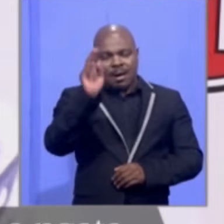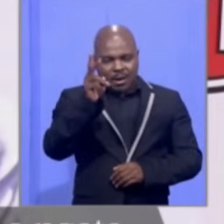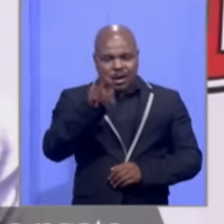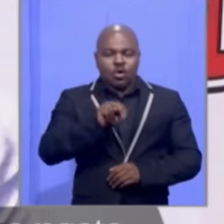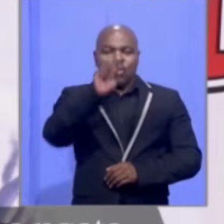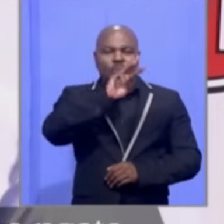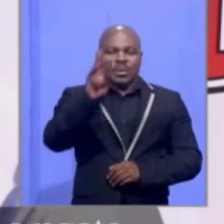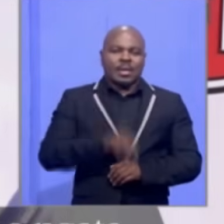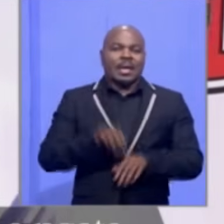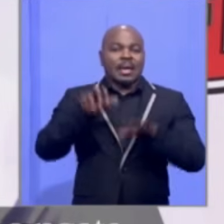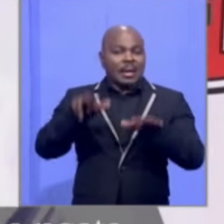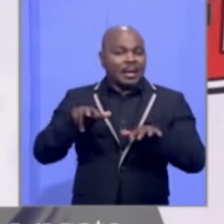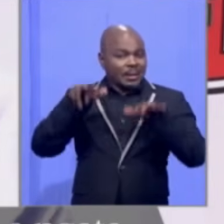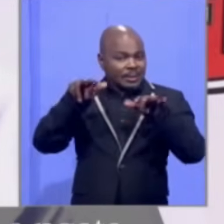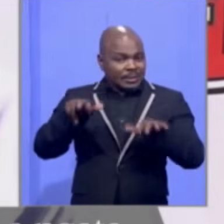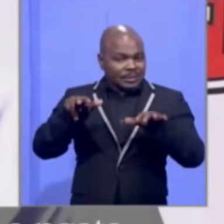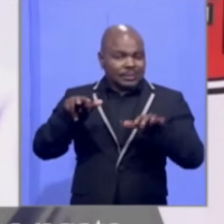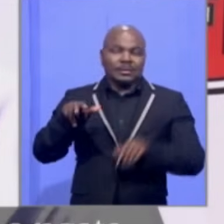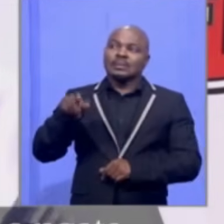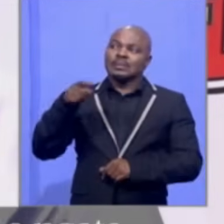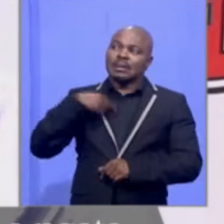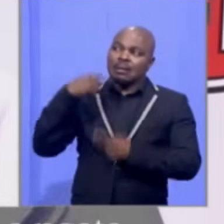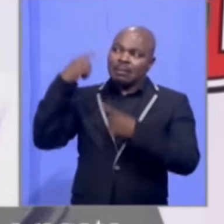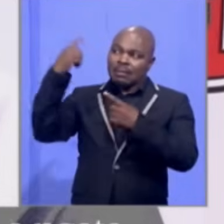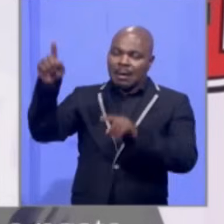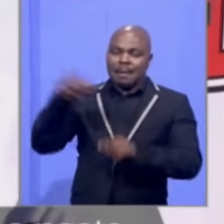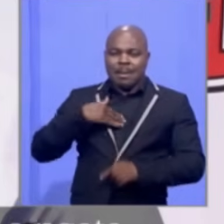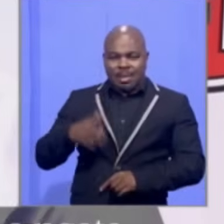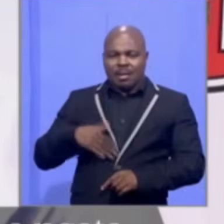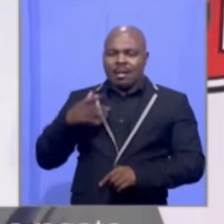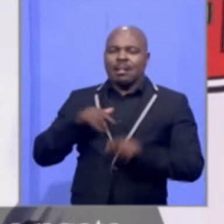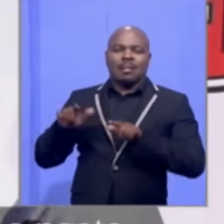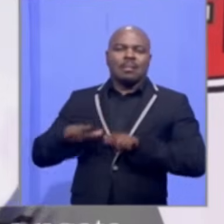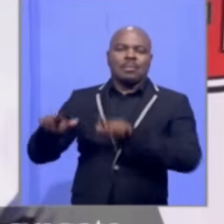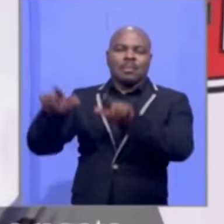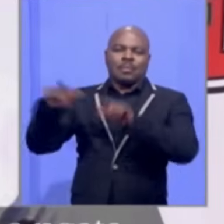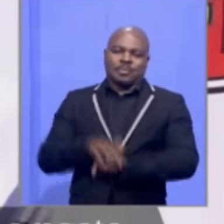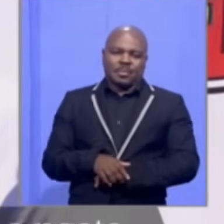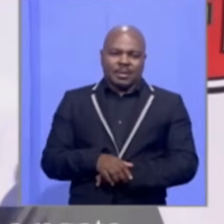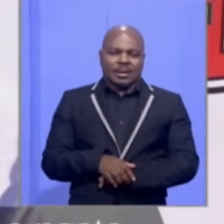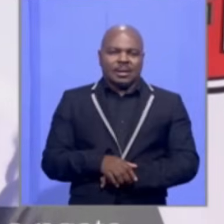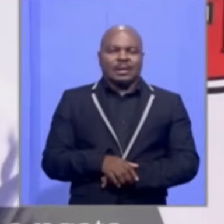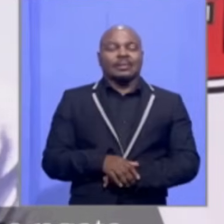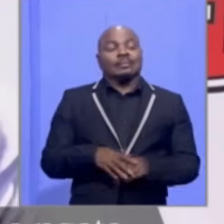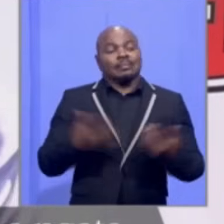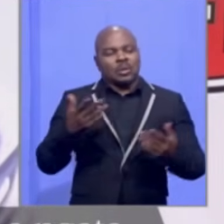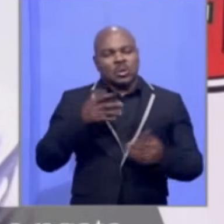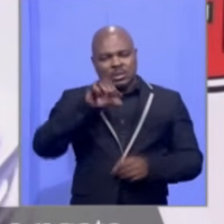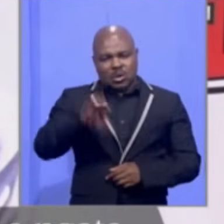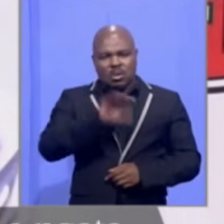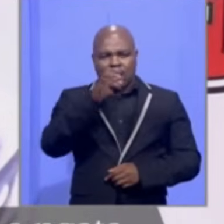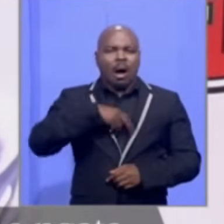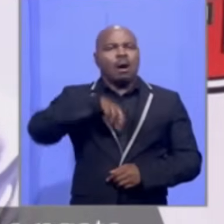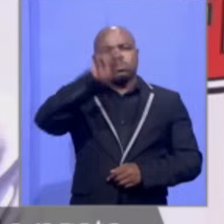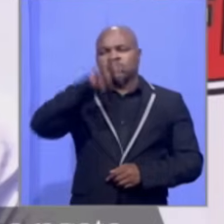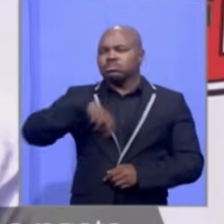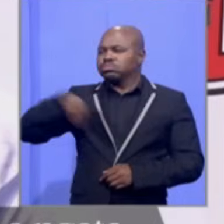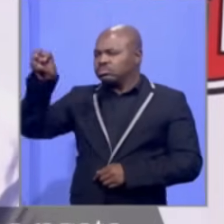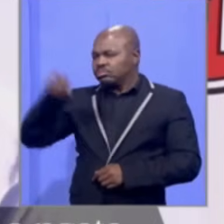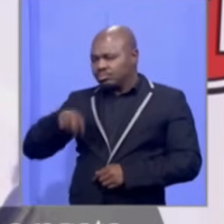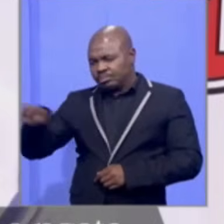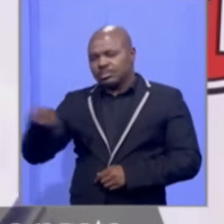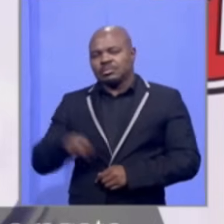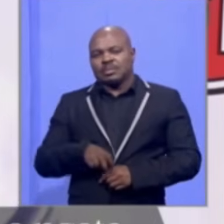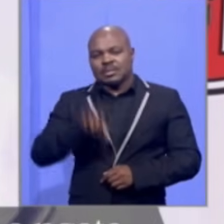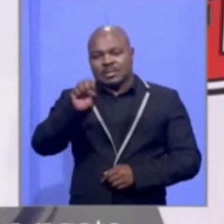the 18th of May I will be in Limpopo. So now we are crossing the country, meeting the people of